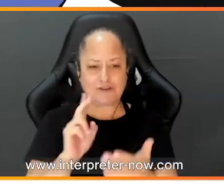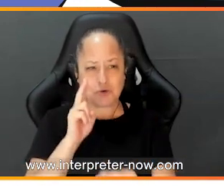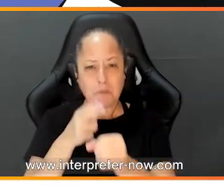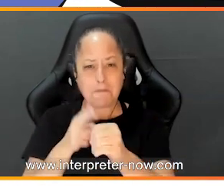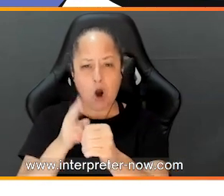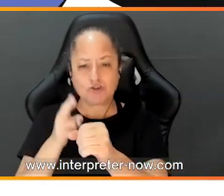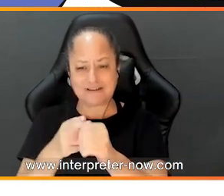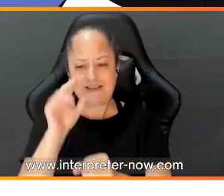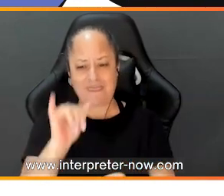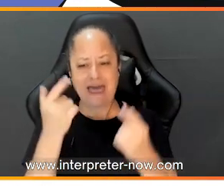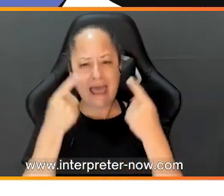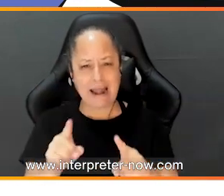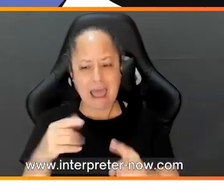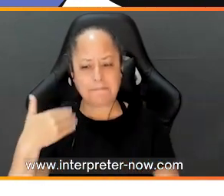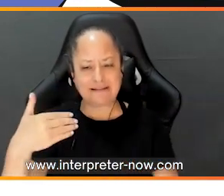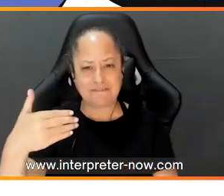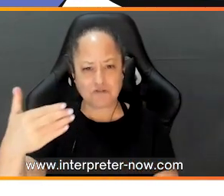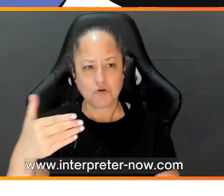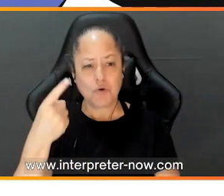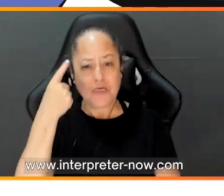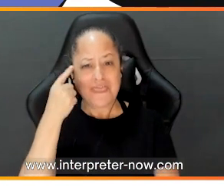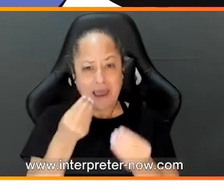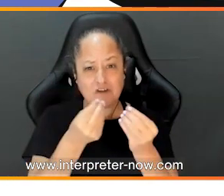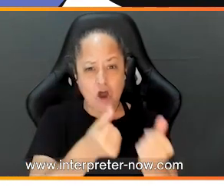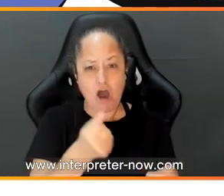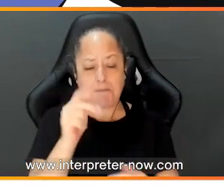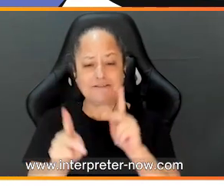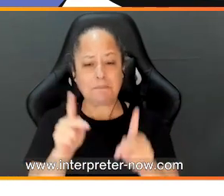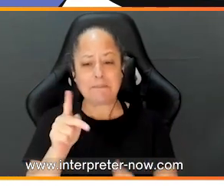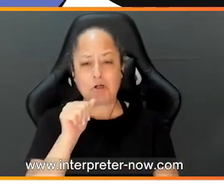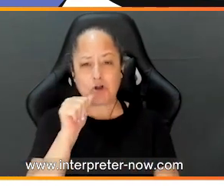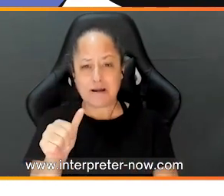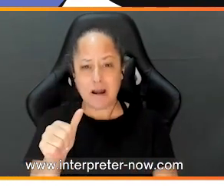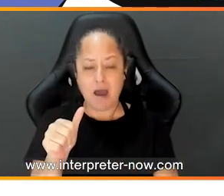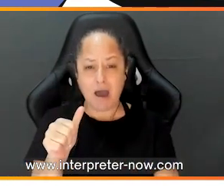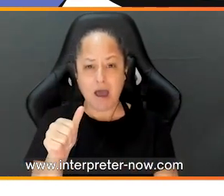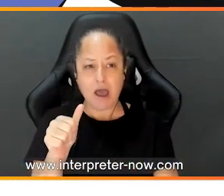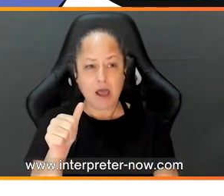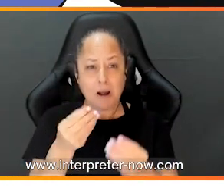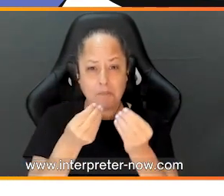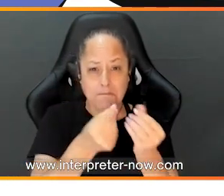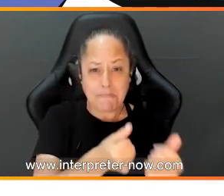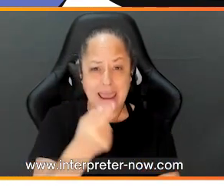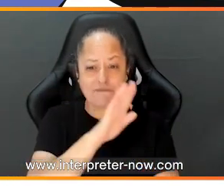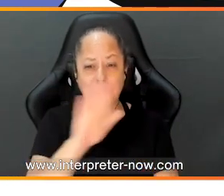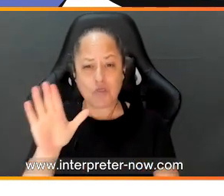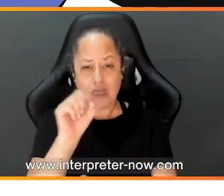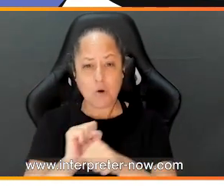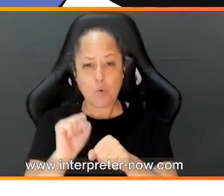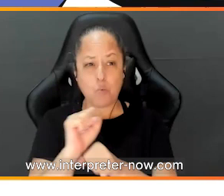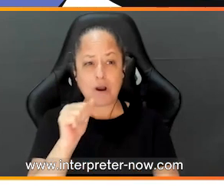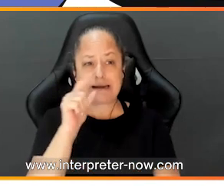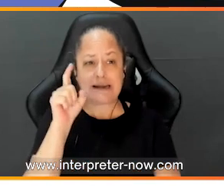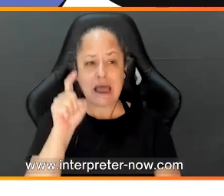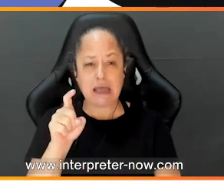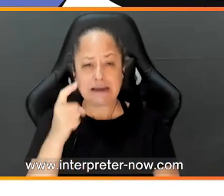And so all those sorts of things, you know, when you start to look at research through the lens, you realize like, oh, this is actually kind of a